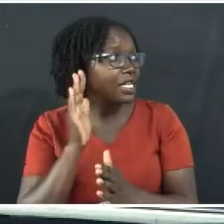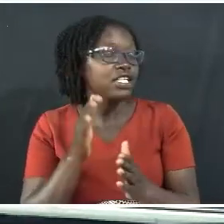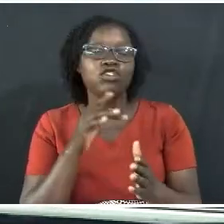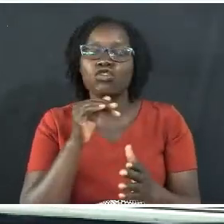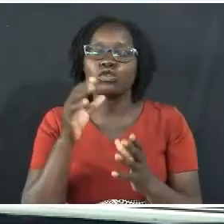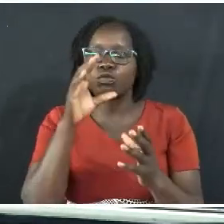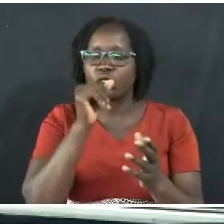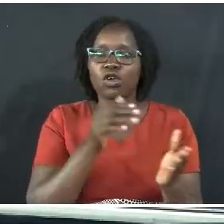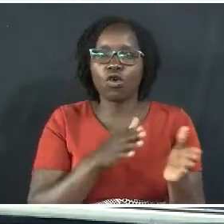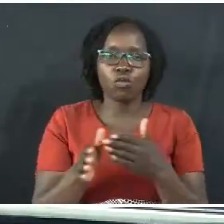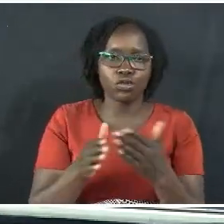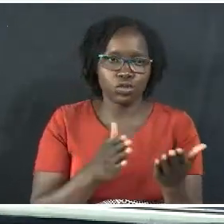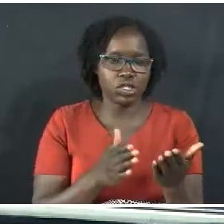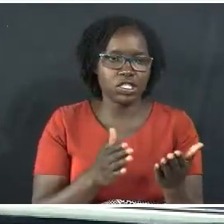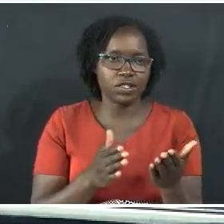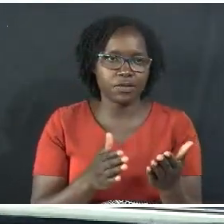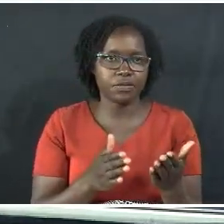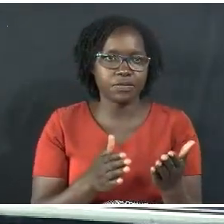opportunity.